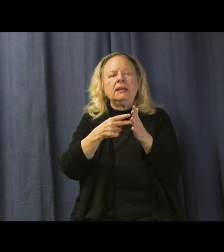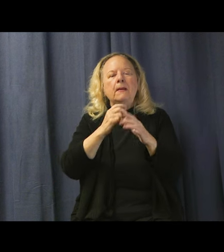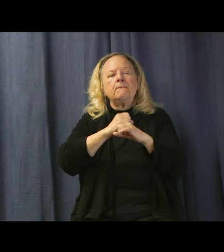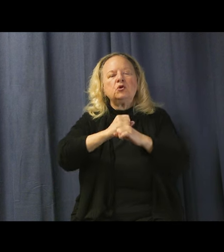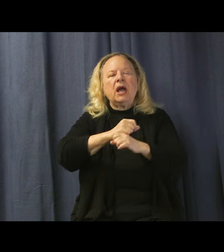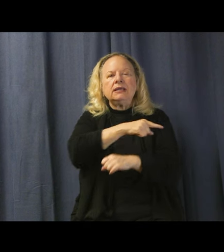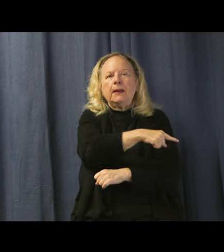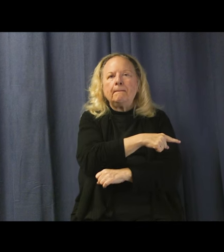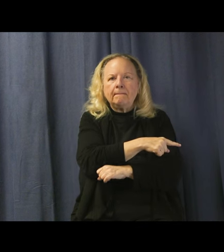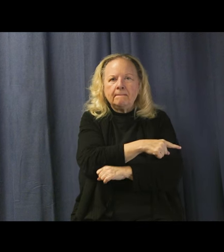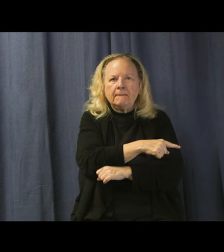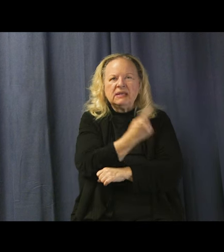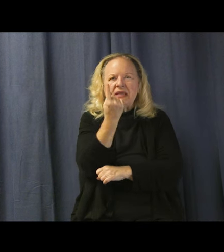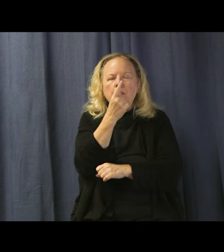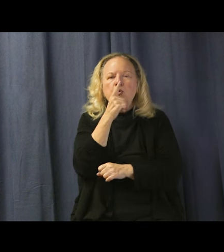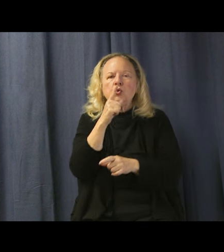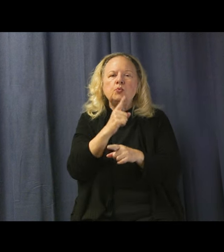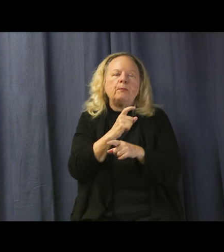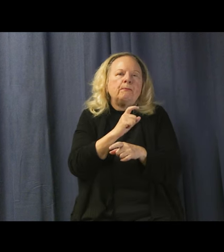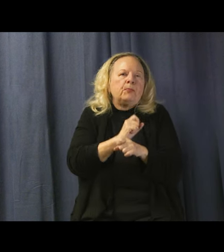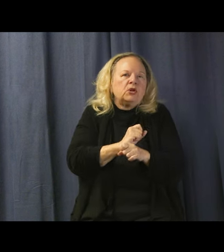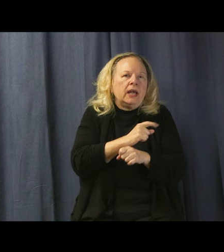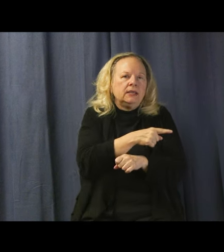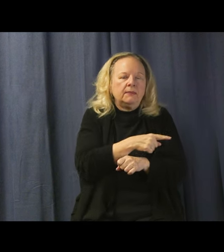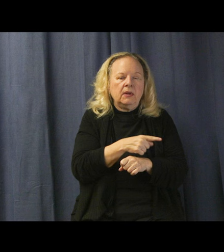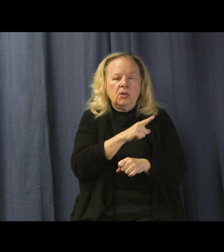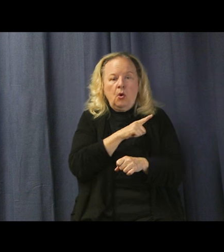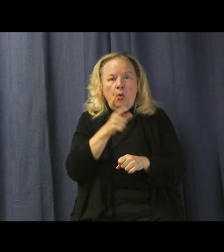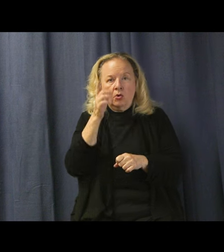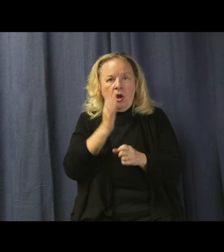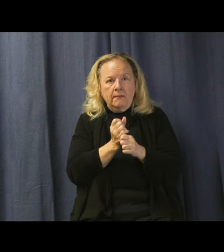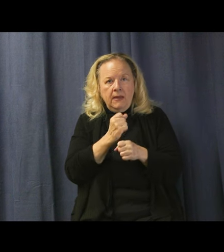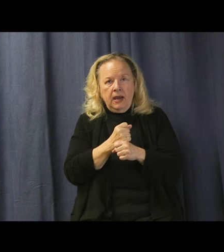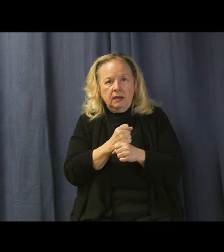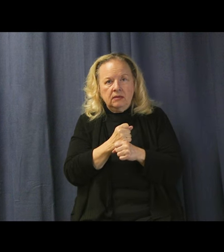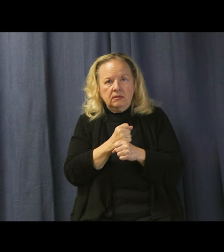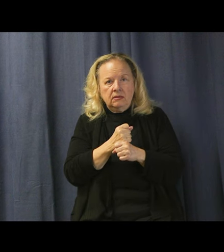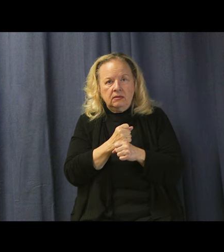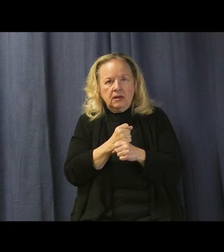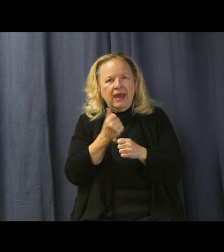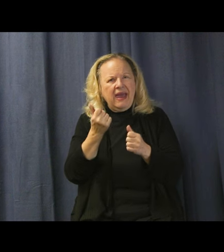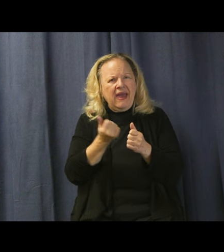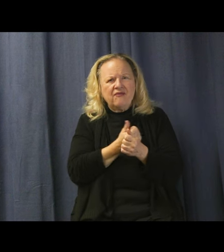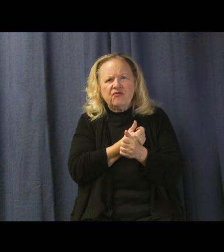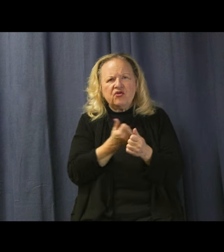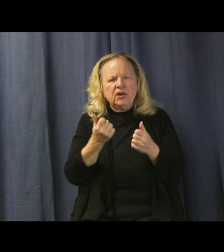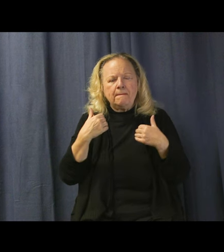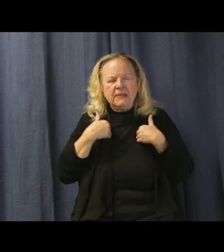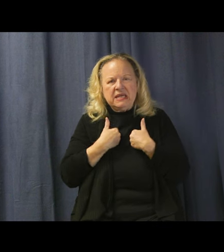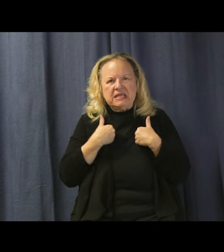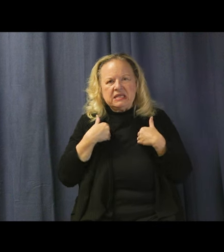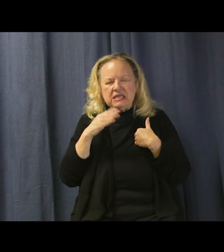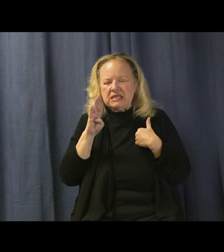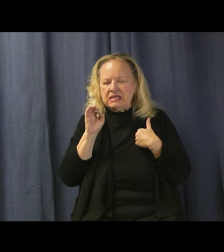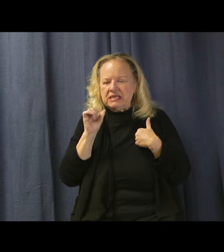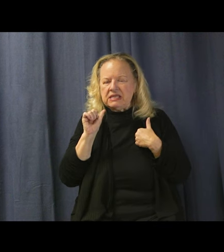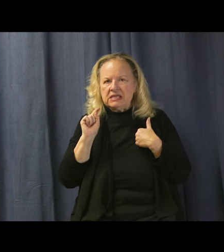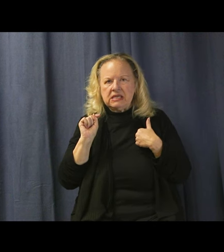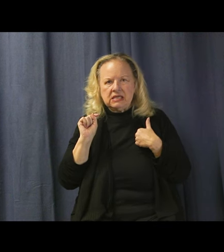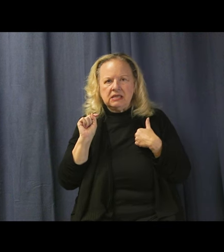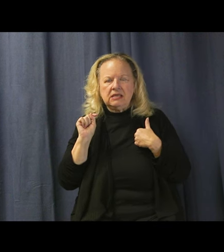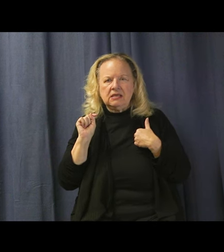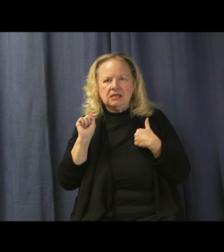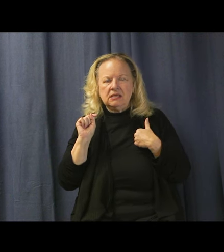protect him. And out of the ground, the Lord God what? Formed every beast. Okay,